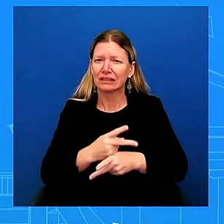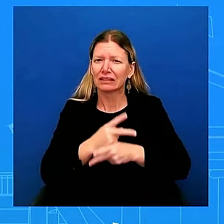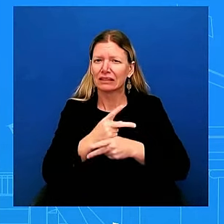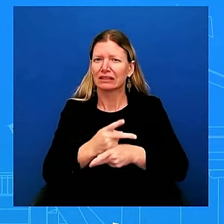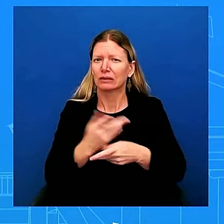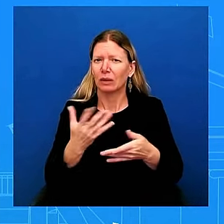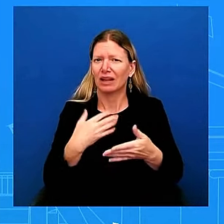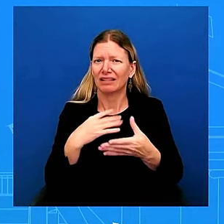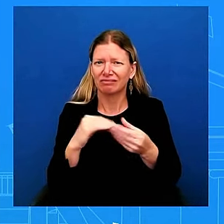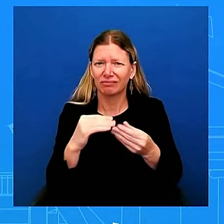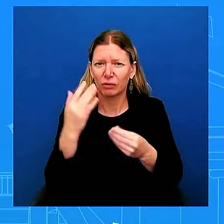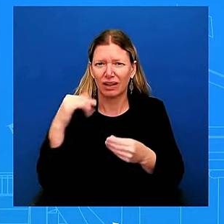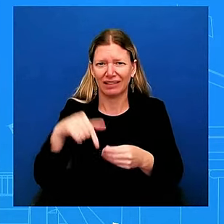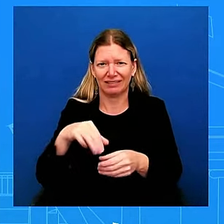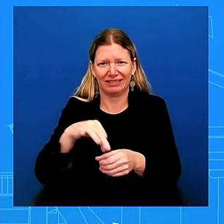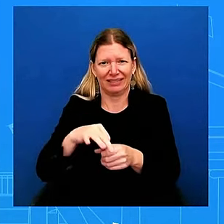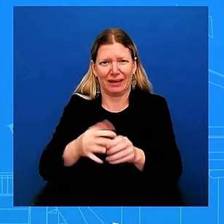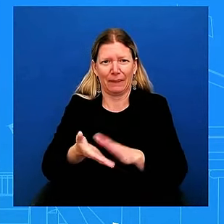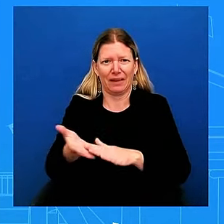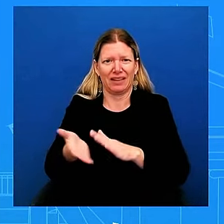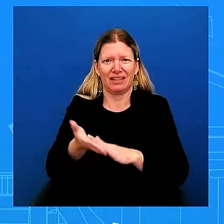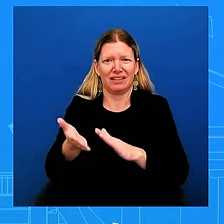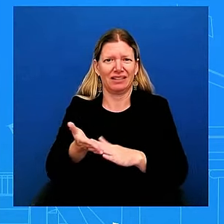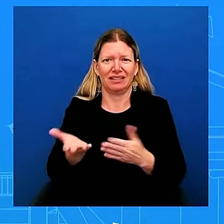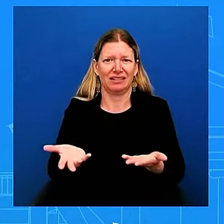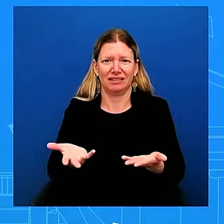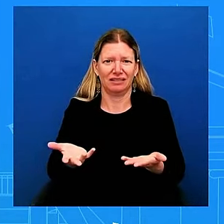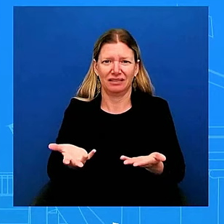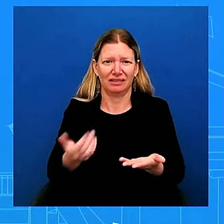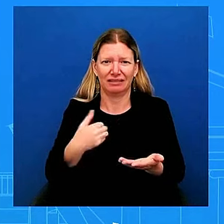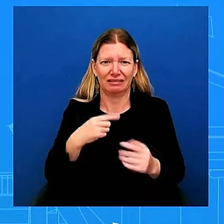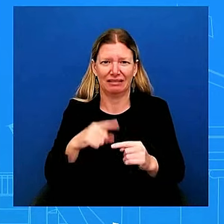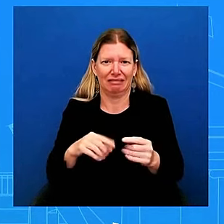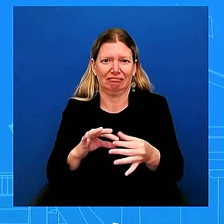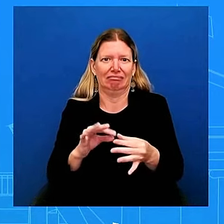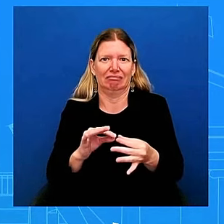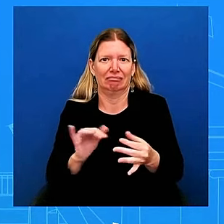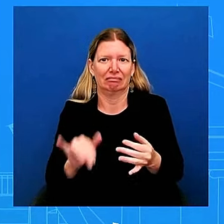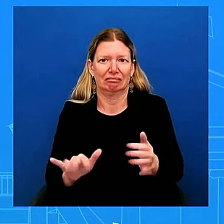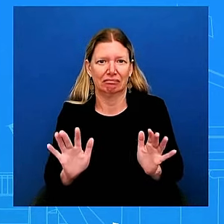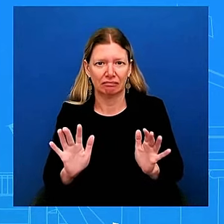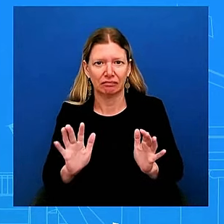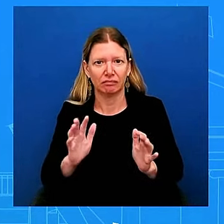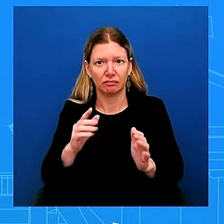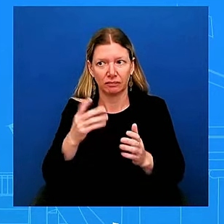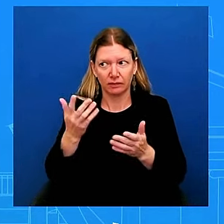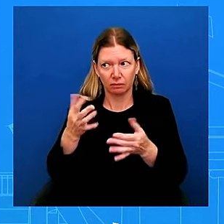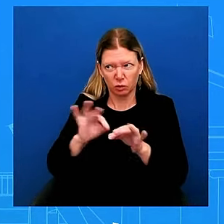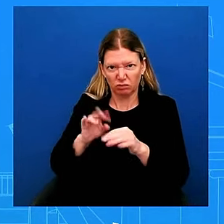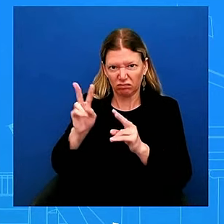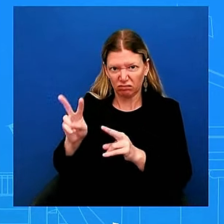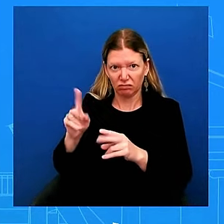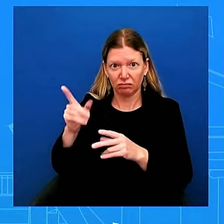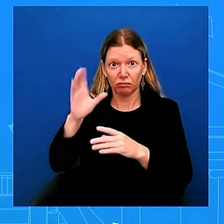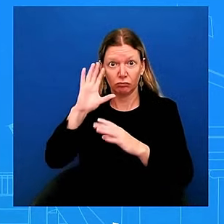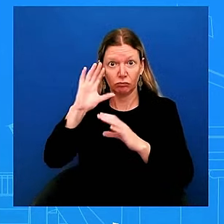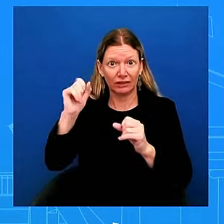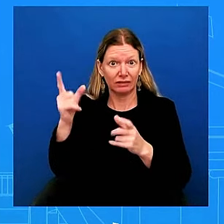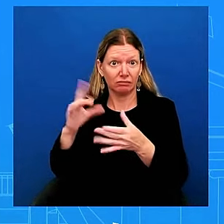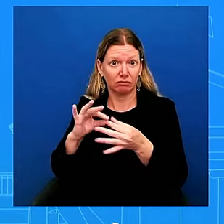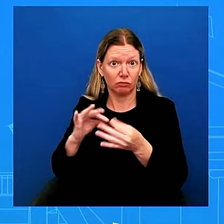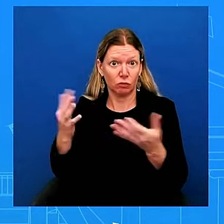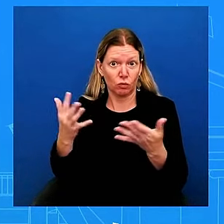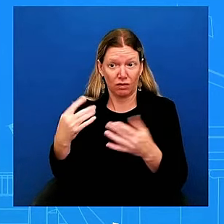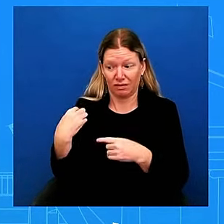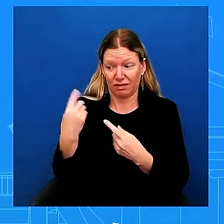3 days, and how he's led this country in this horrific time that we saw coming out of Saturday, I think that's